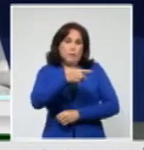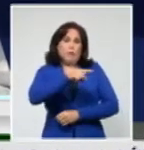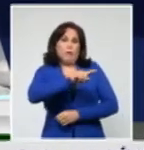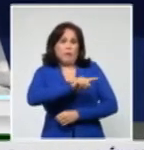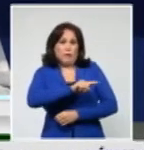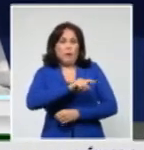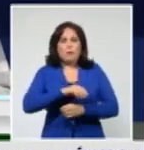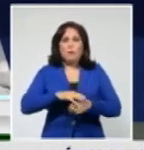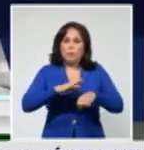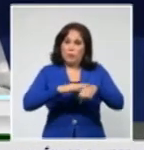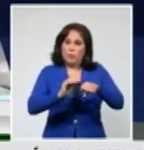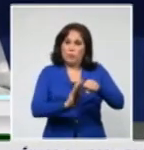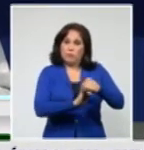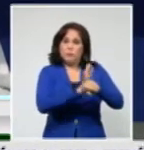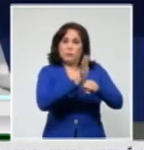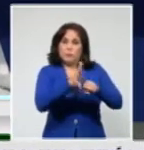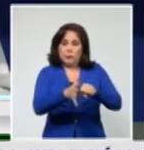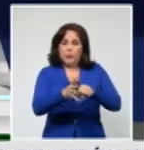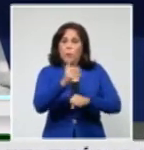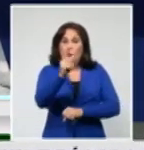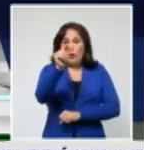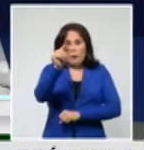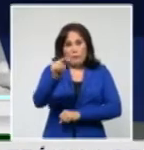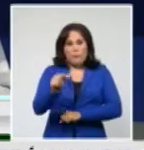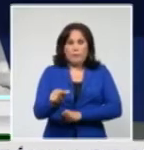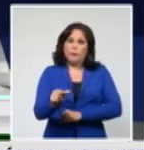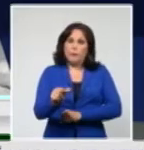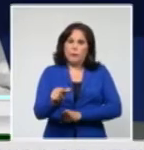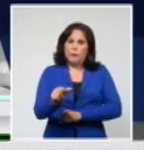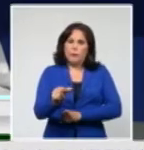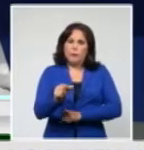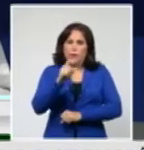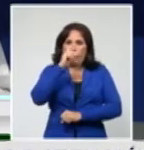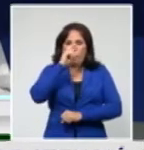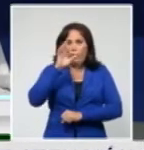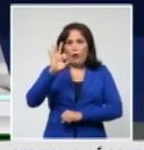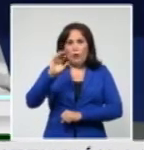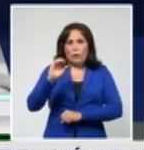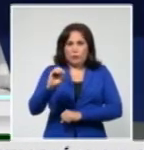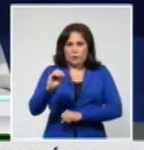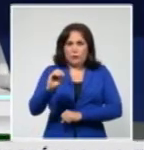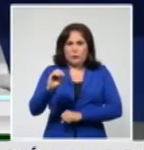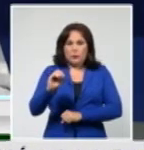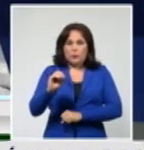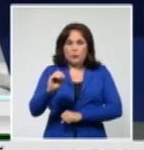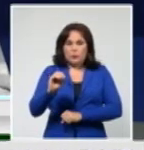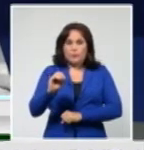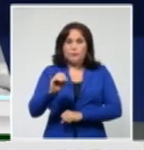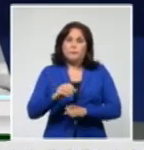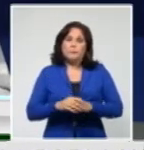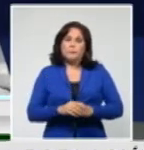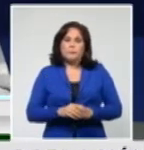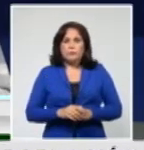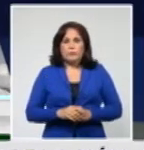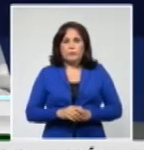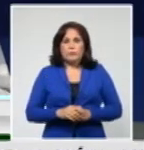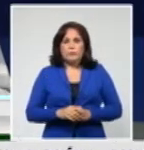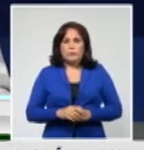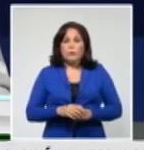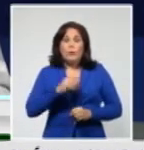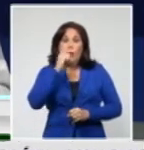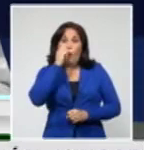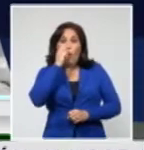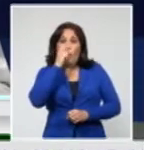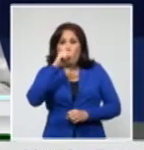hospital, 8 in intensive care. He suffered a series of complications, and on September the